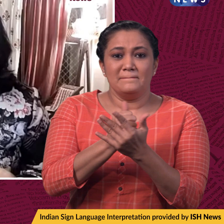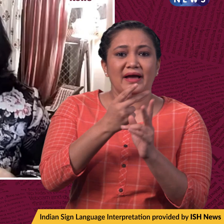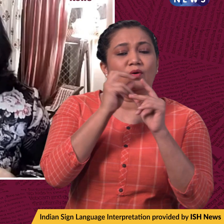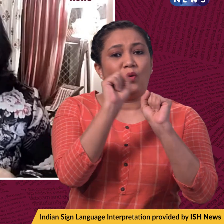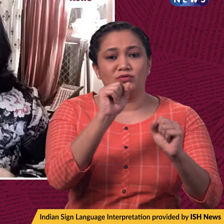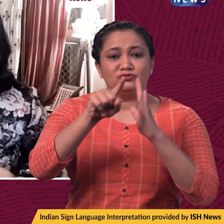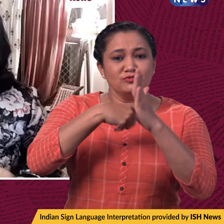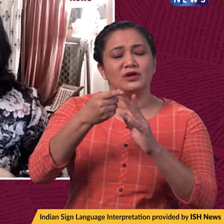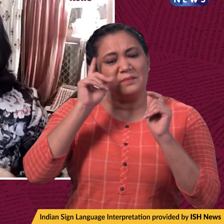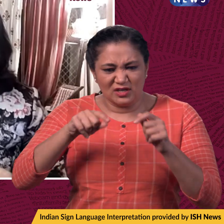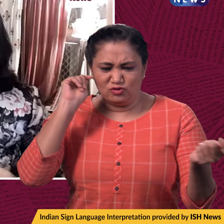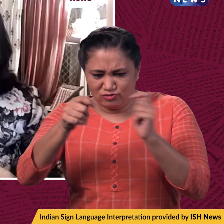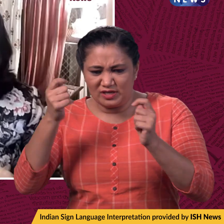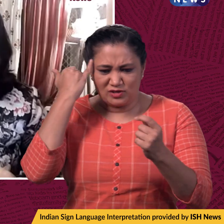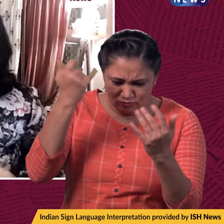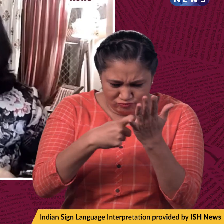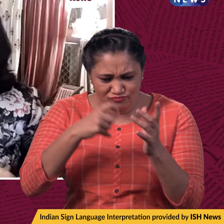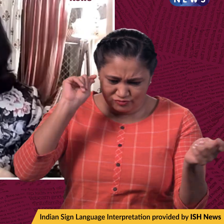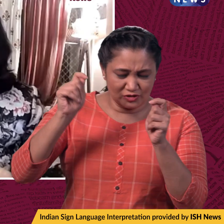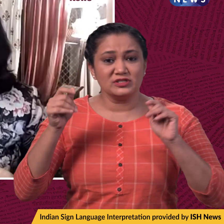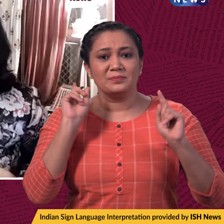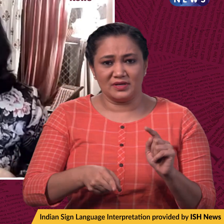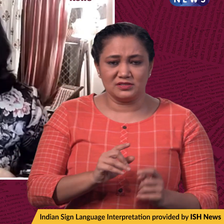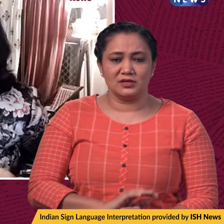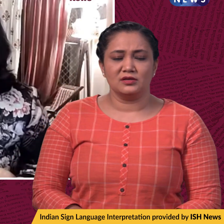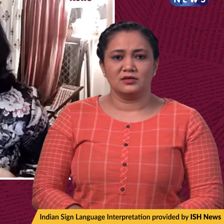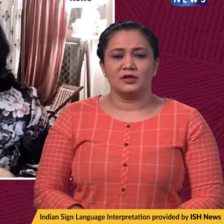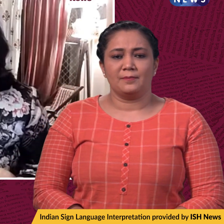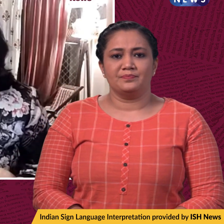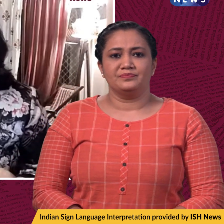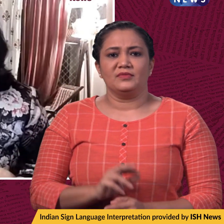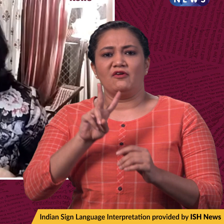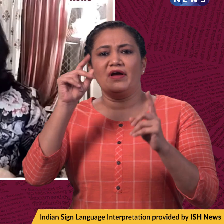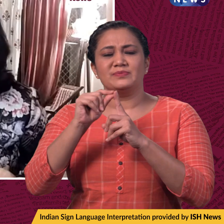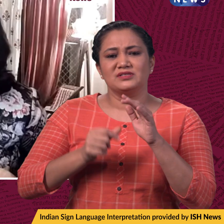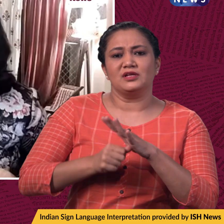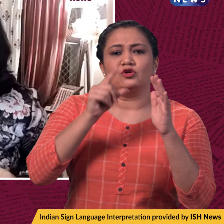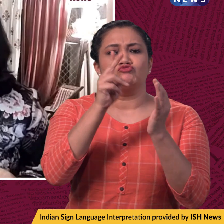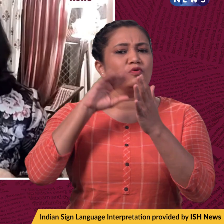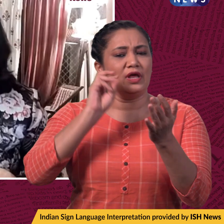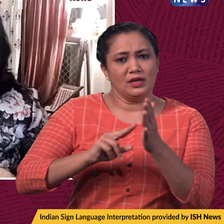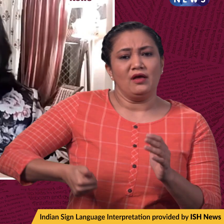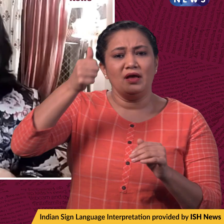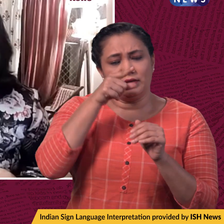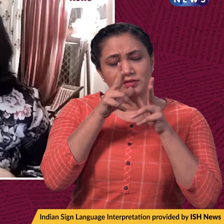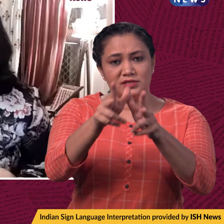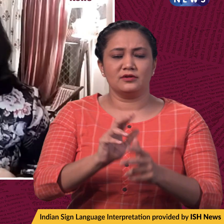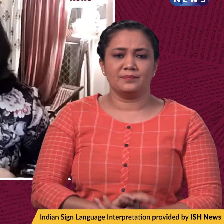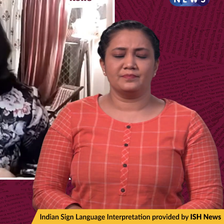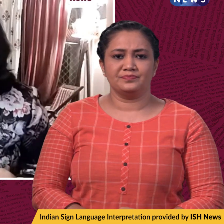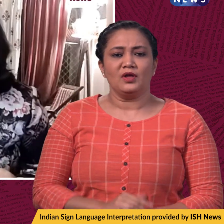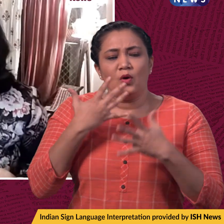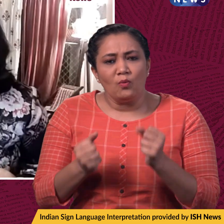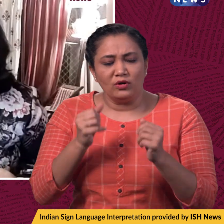state banks be restructured. According to ANI, senior vice president of the Bank Employees Union has said, and I quote,